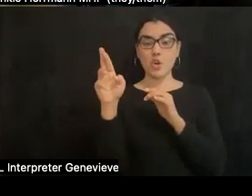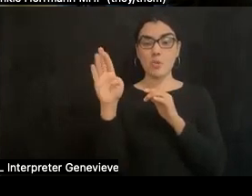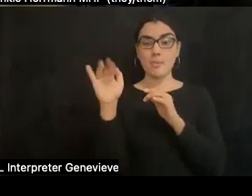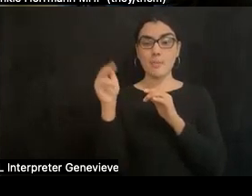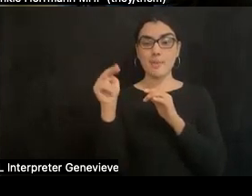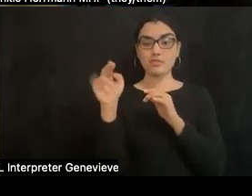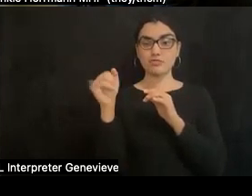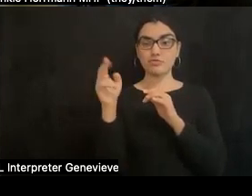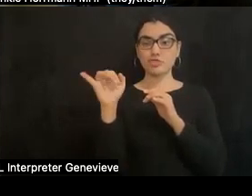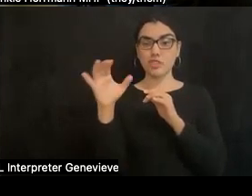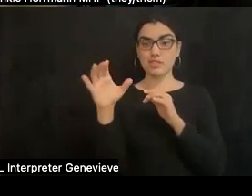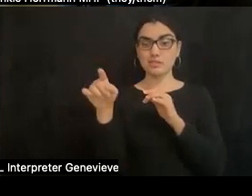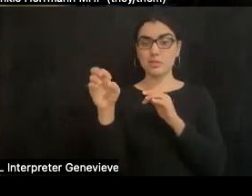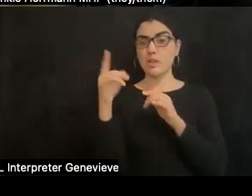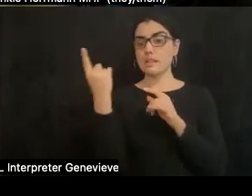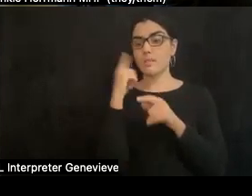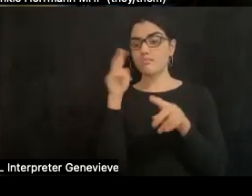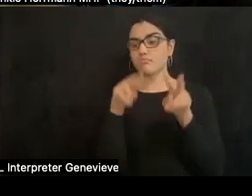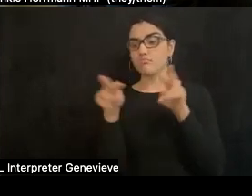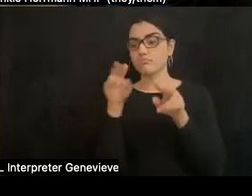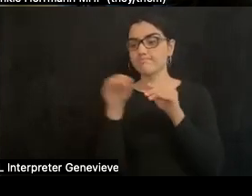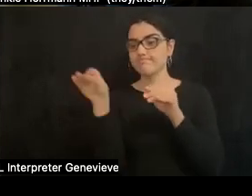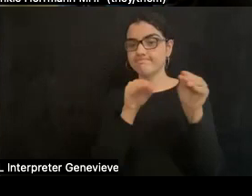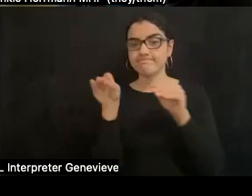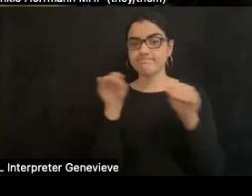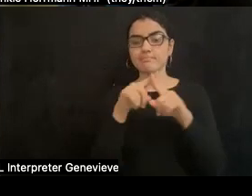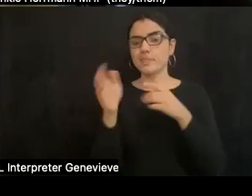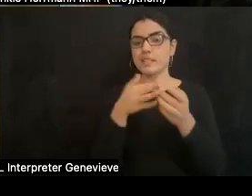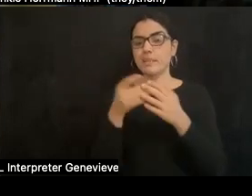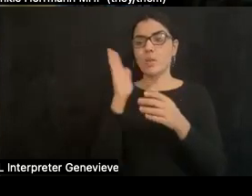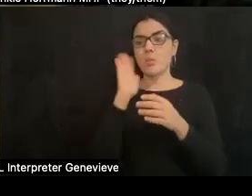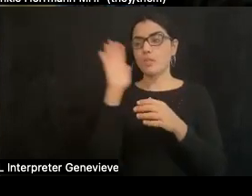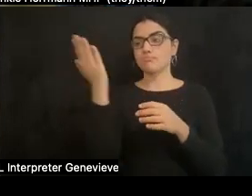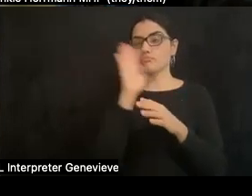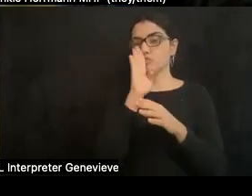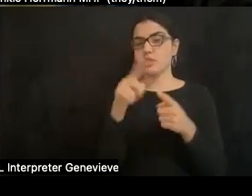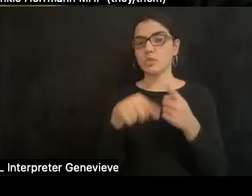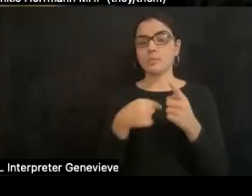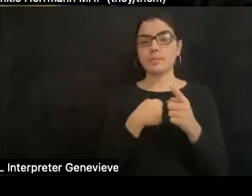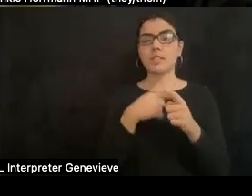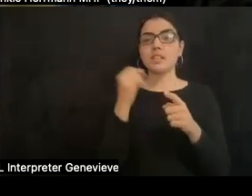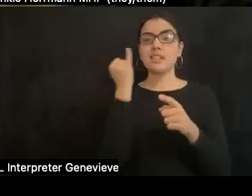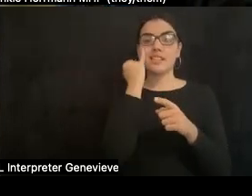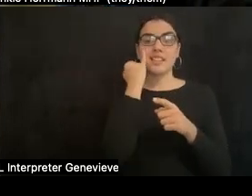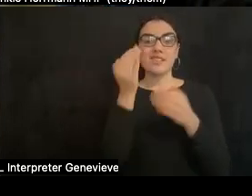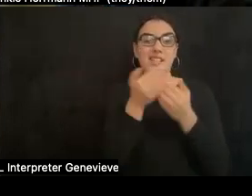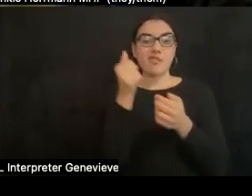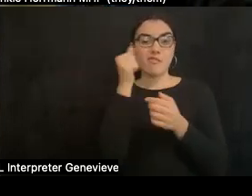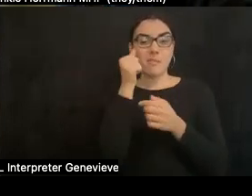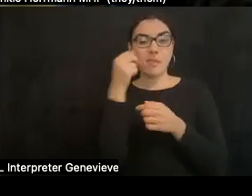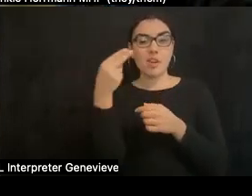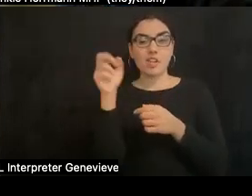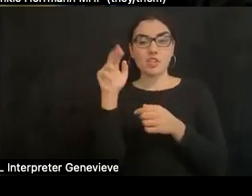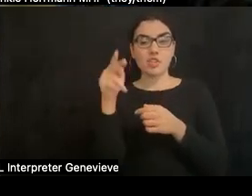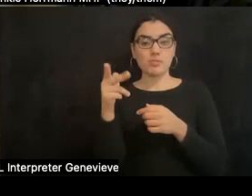of looks at it and sorts it, but anything that, like that would go to me anyway. So if it's easier for you to remember HARP at urbanjustice.org, or just